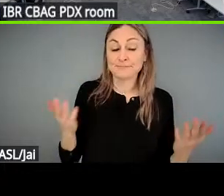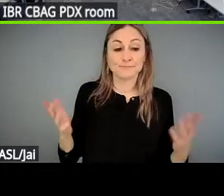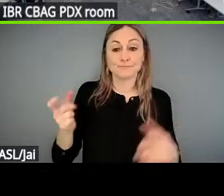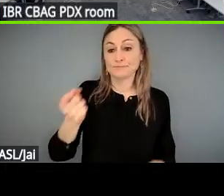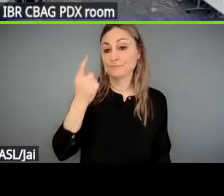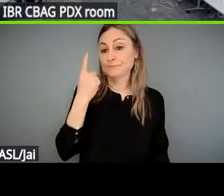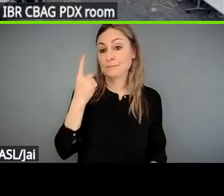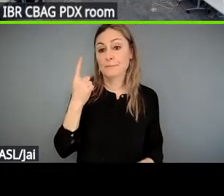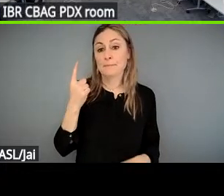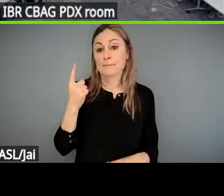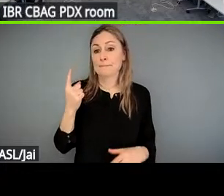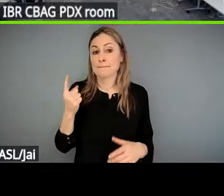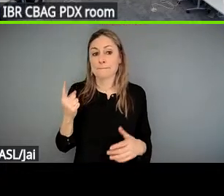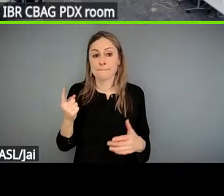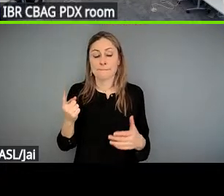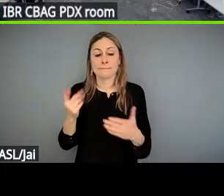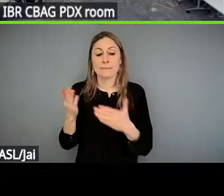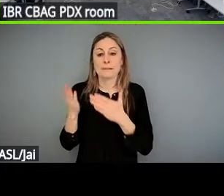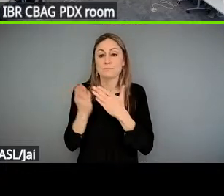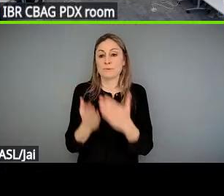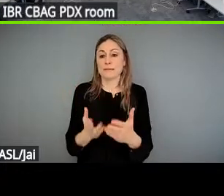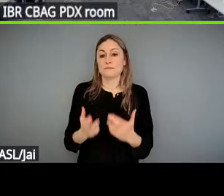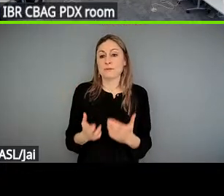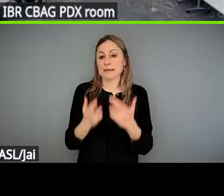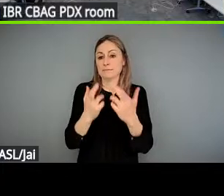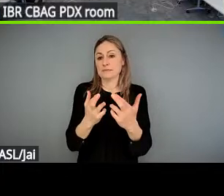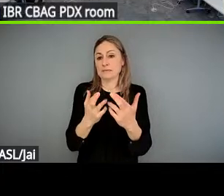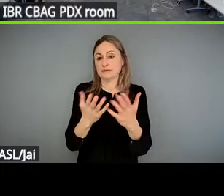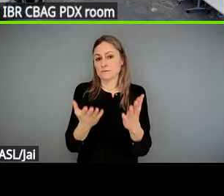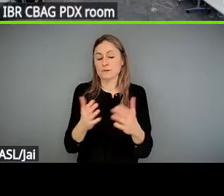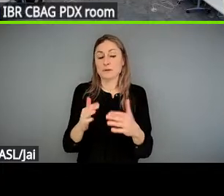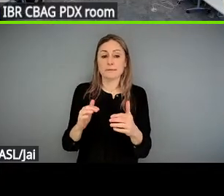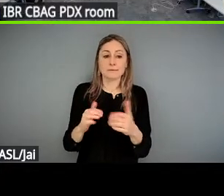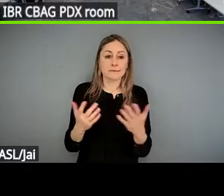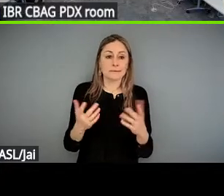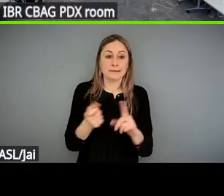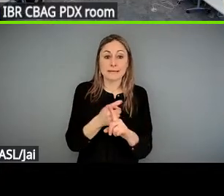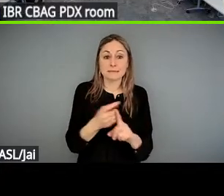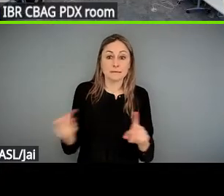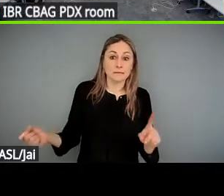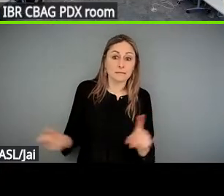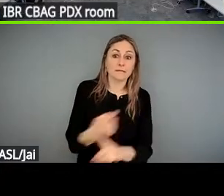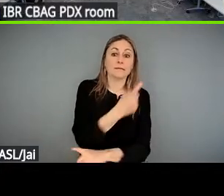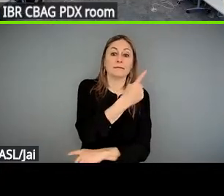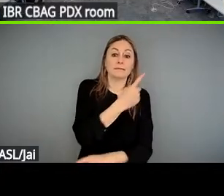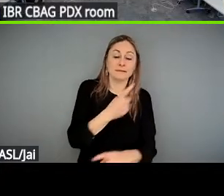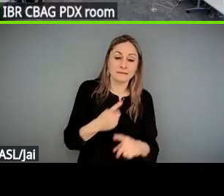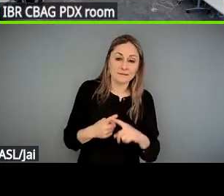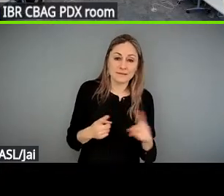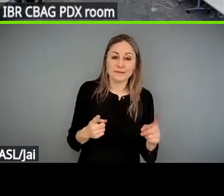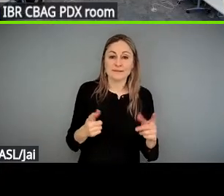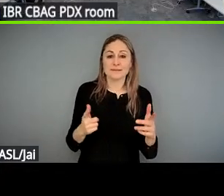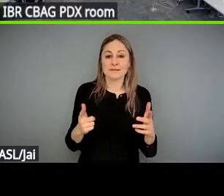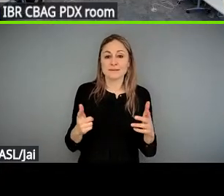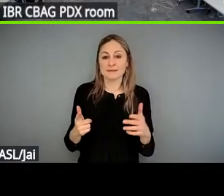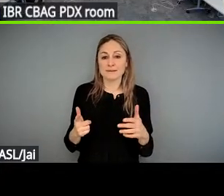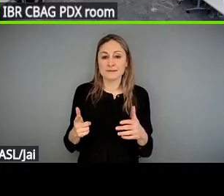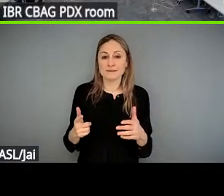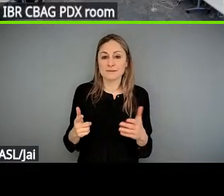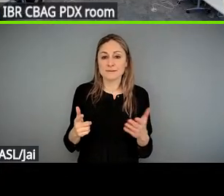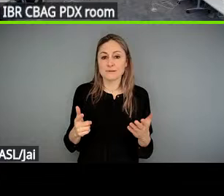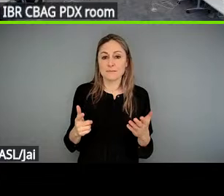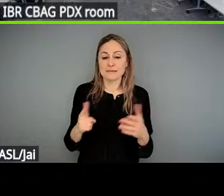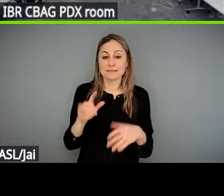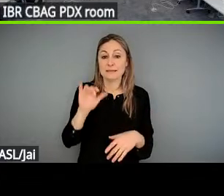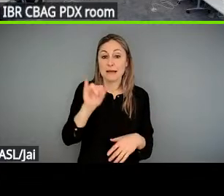understand, the bringing that recommendation forward. It is, how far outside of the investments that we're making do we keep, running that? Is that